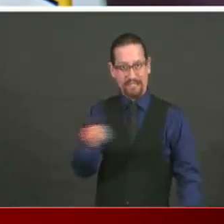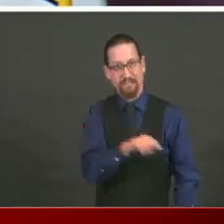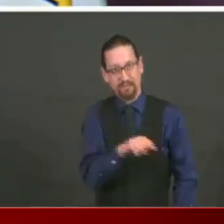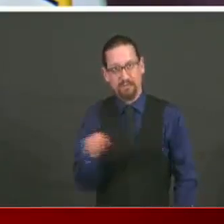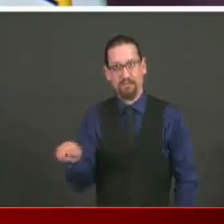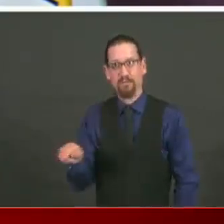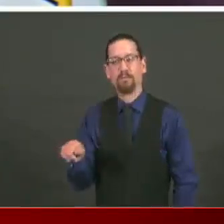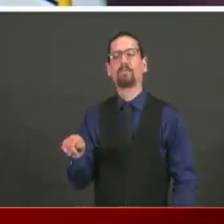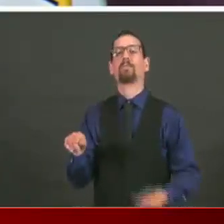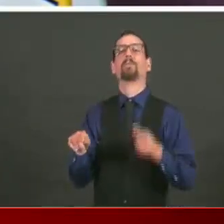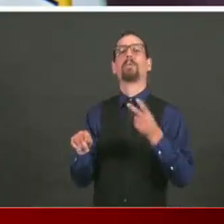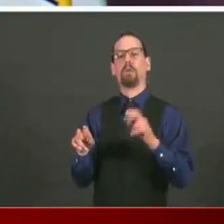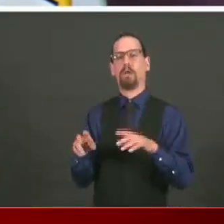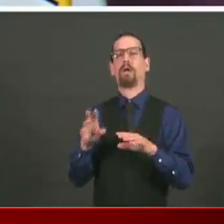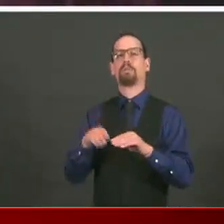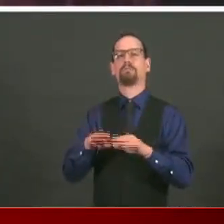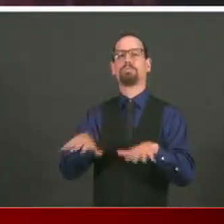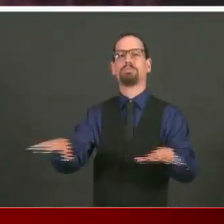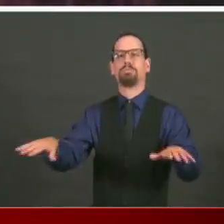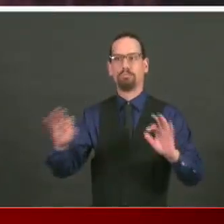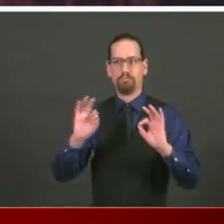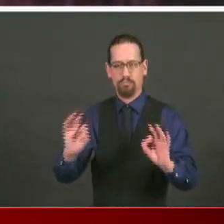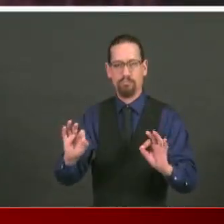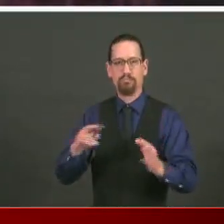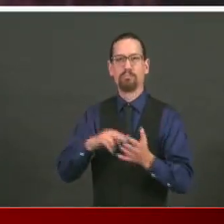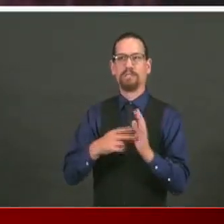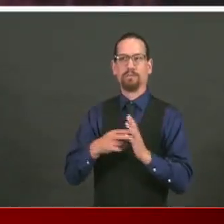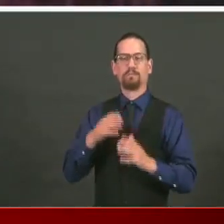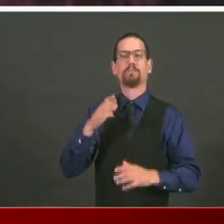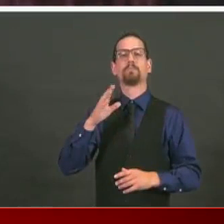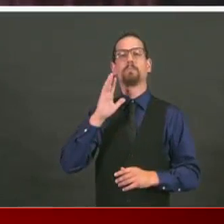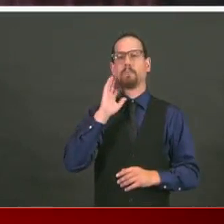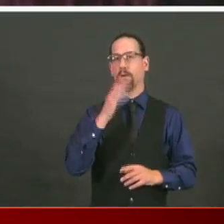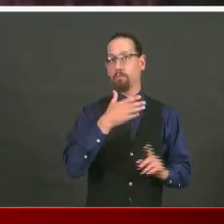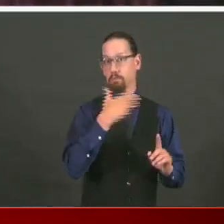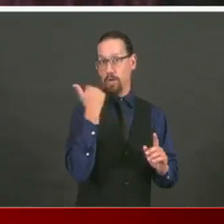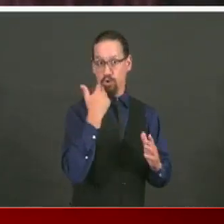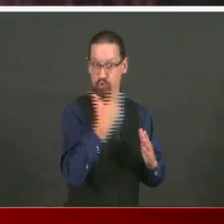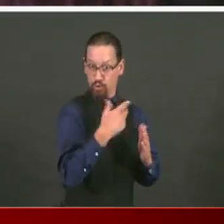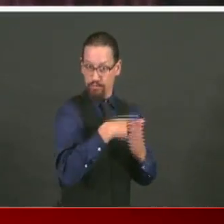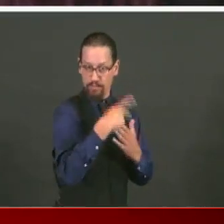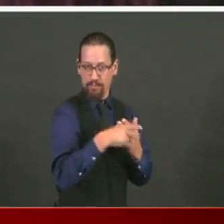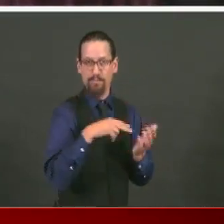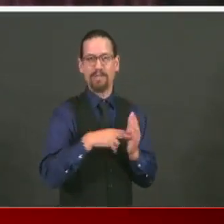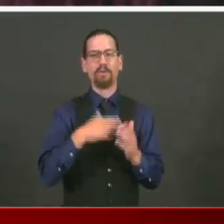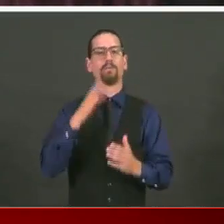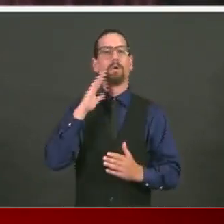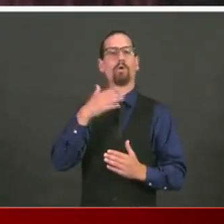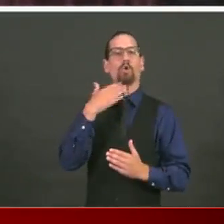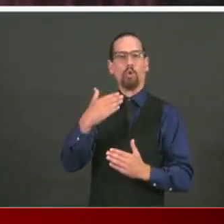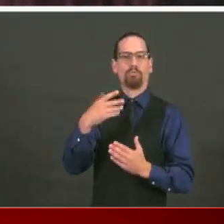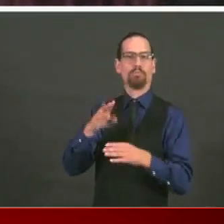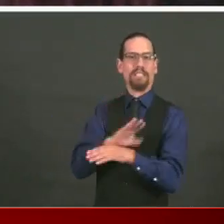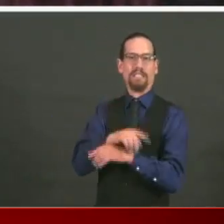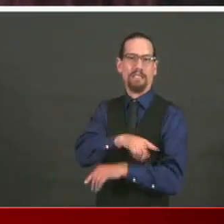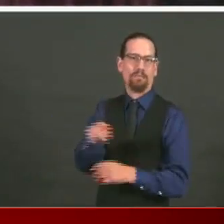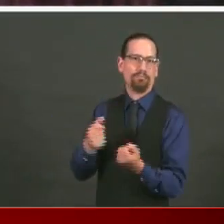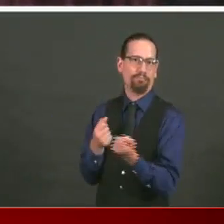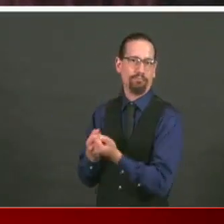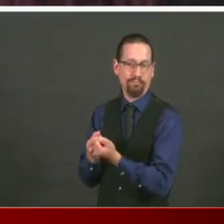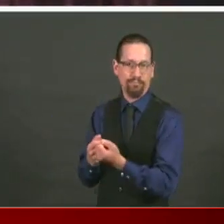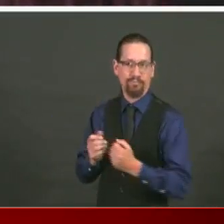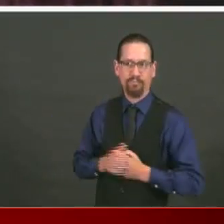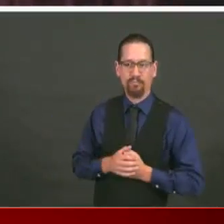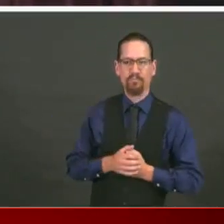otherwise not good program and turning it into a good thing. A non-COVID question for you. Do you believe that ballots should be mailed